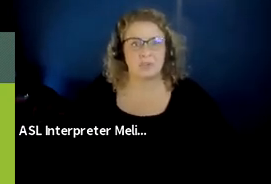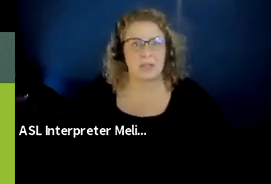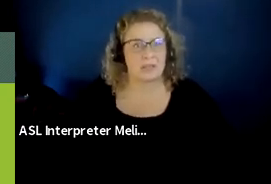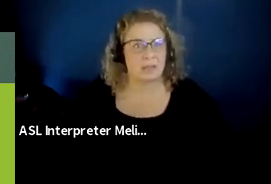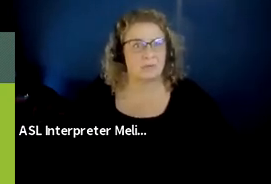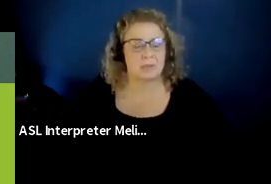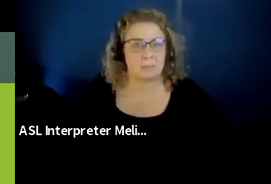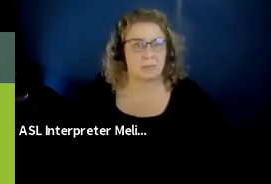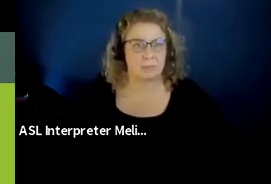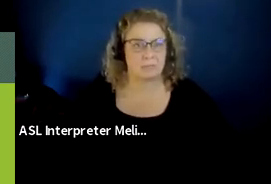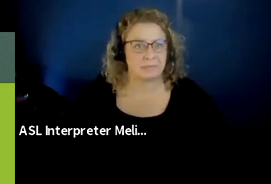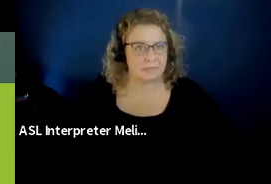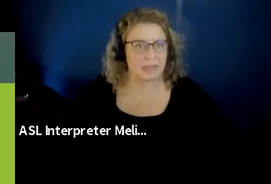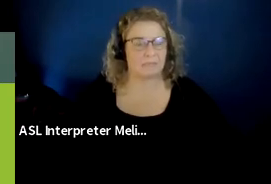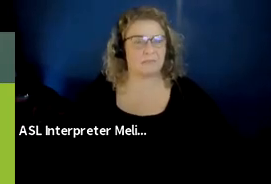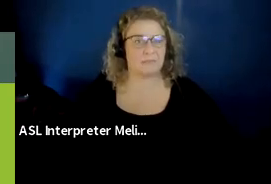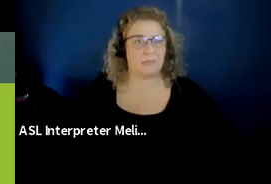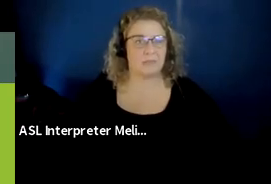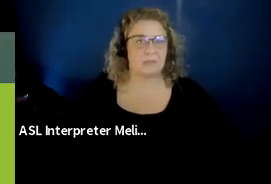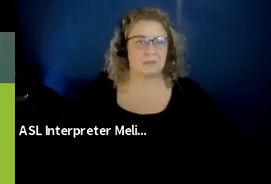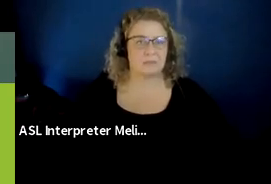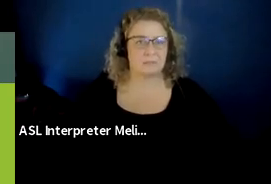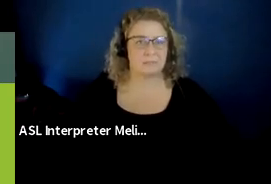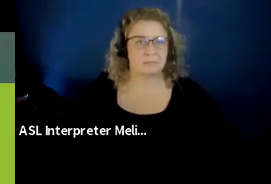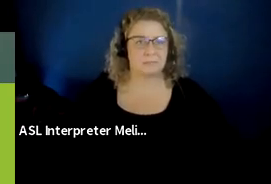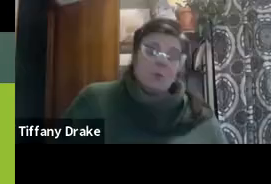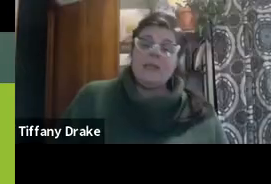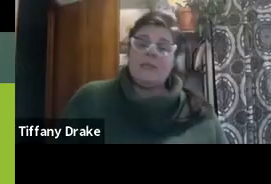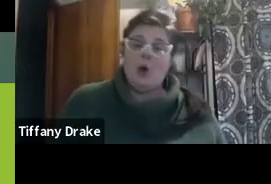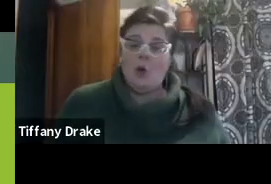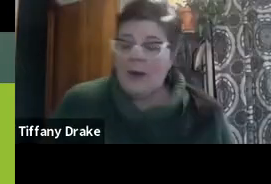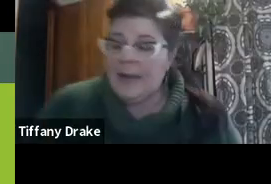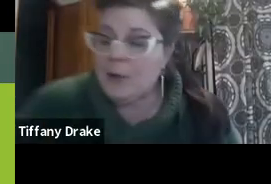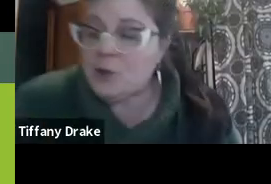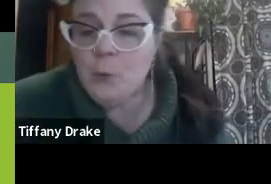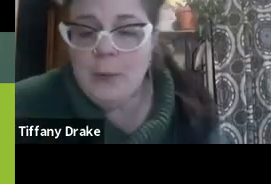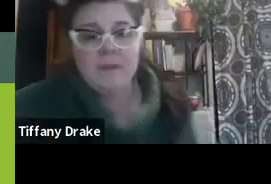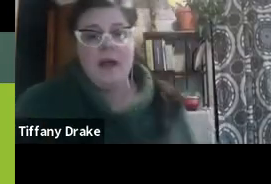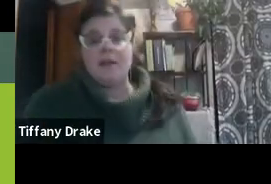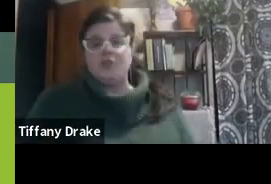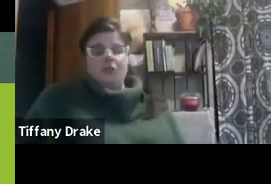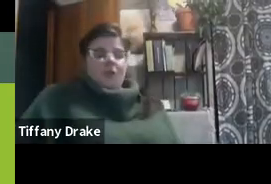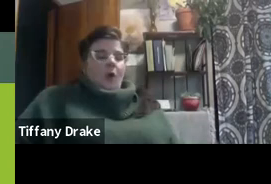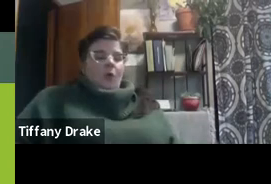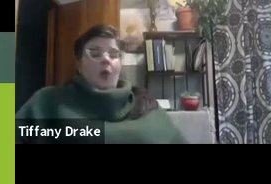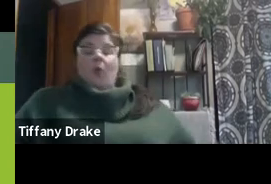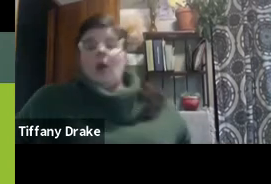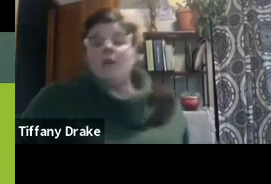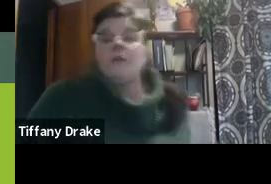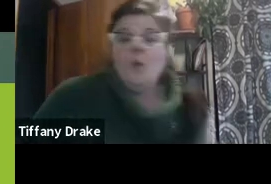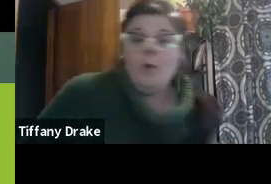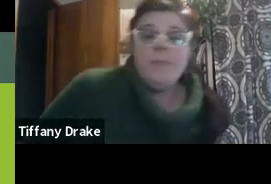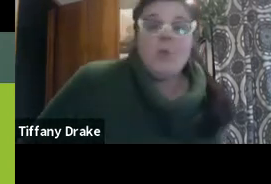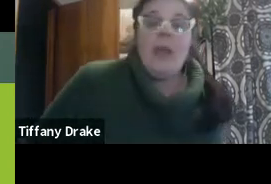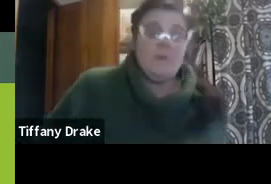messages to the child, how to help keep them safe. It's really difficult right now because a lot of children don't, you know, they're not